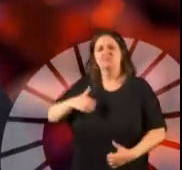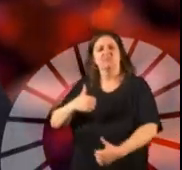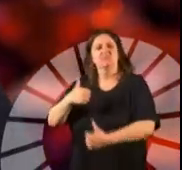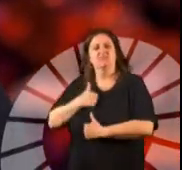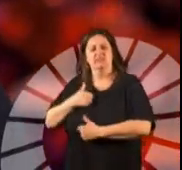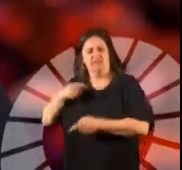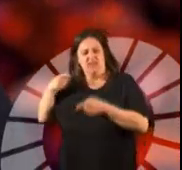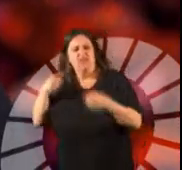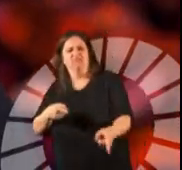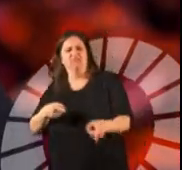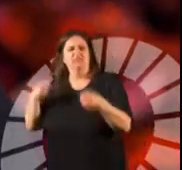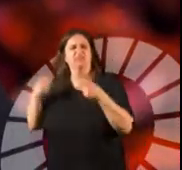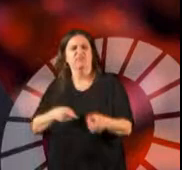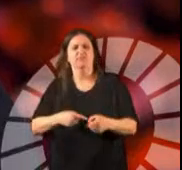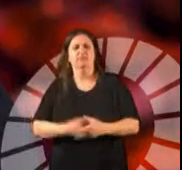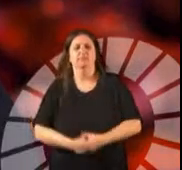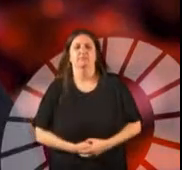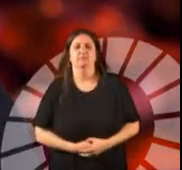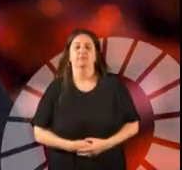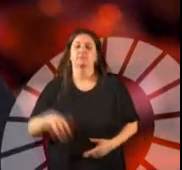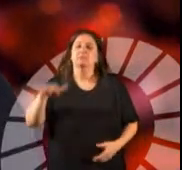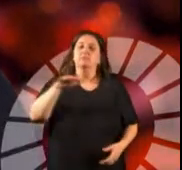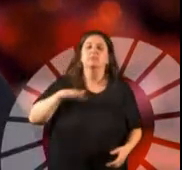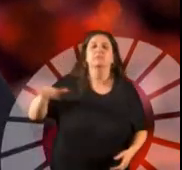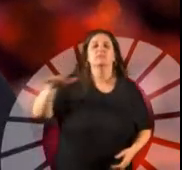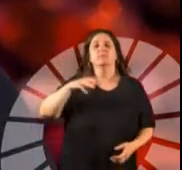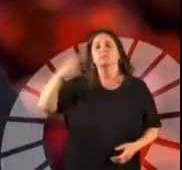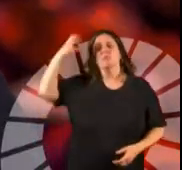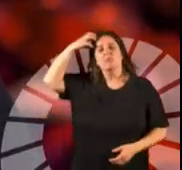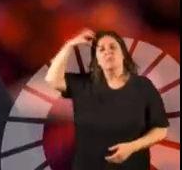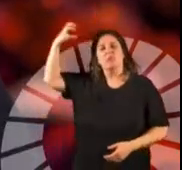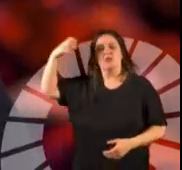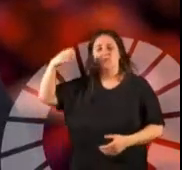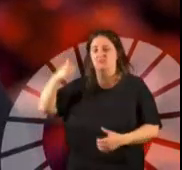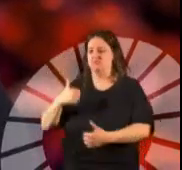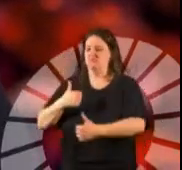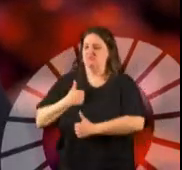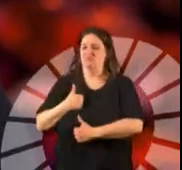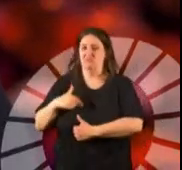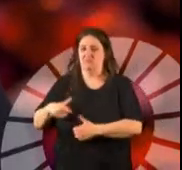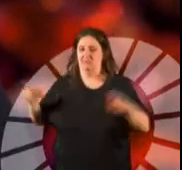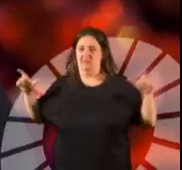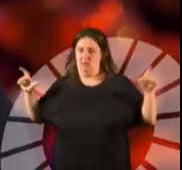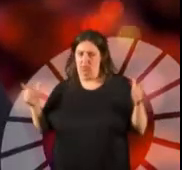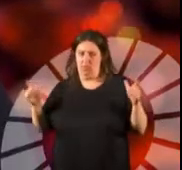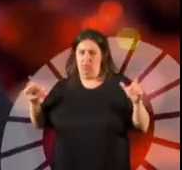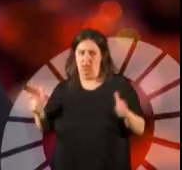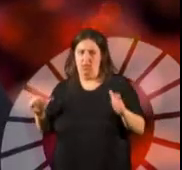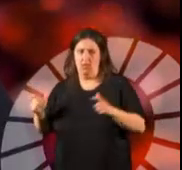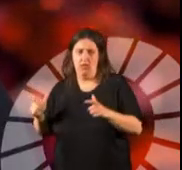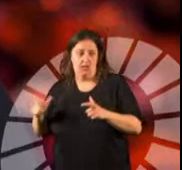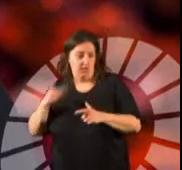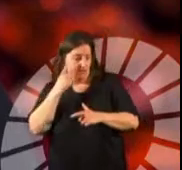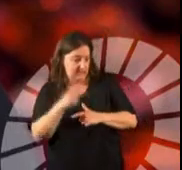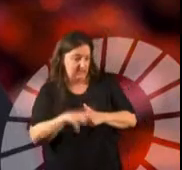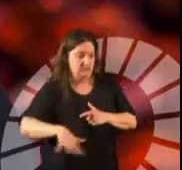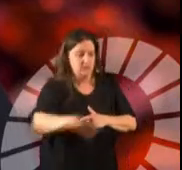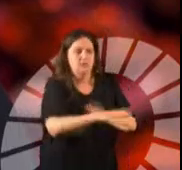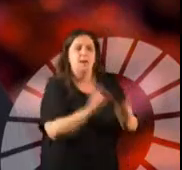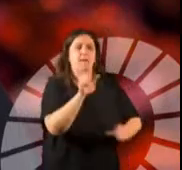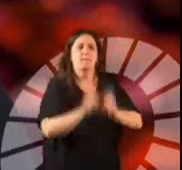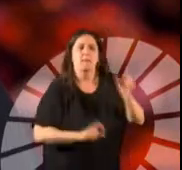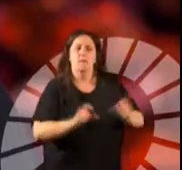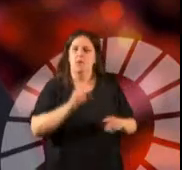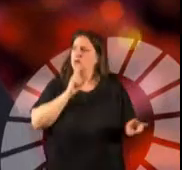by terrorist bands, and the government is actually moving backwards. And the population is actually fleeing